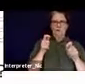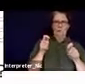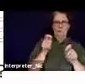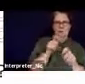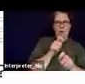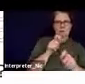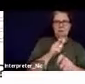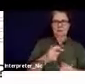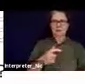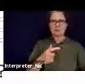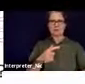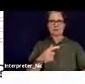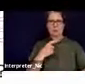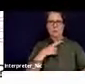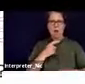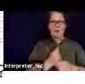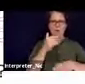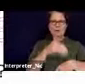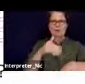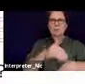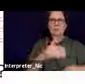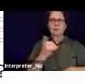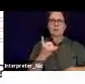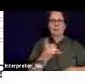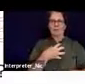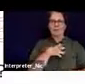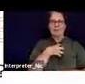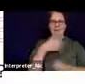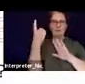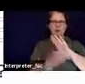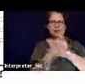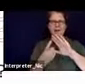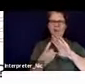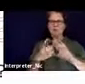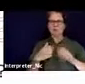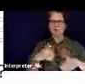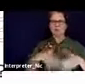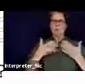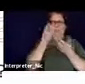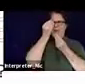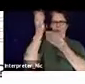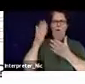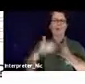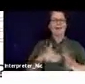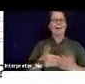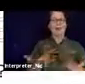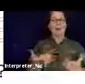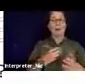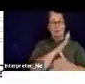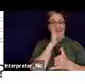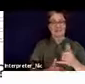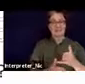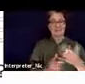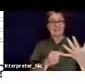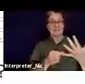to call the bus for a hassle? I'm just not going to tell you at this point. And then finally, this fear of favourable treatment.